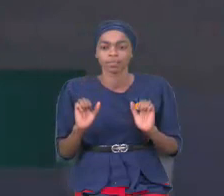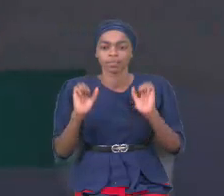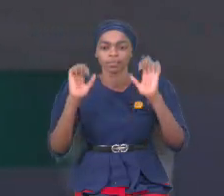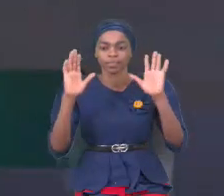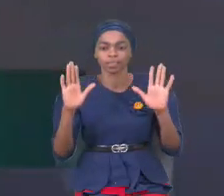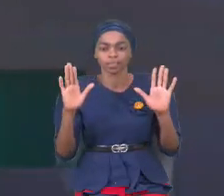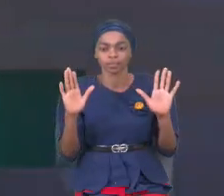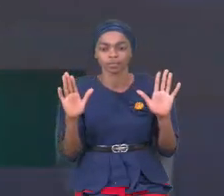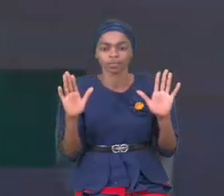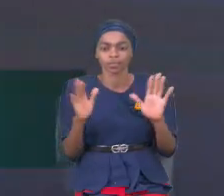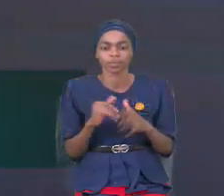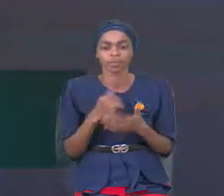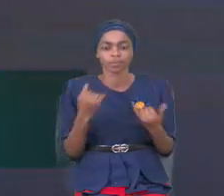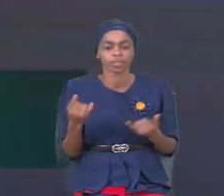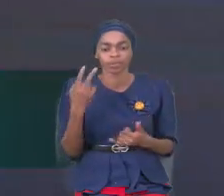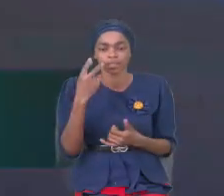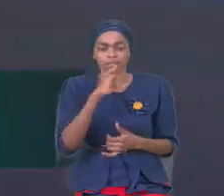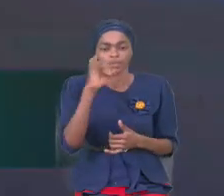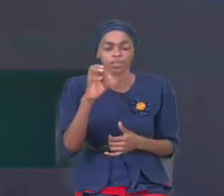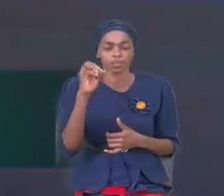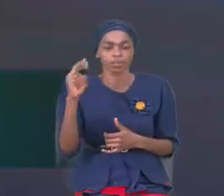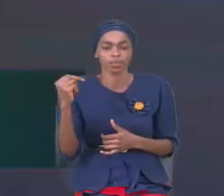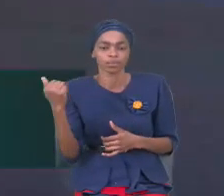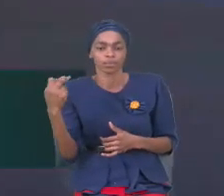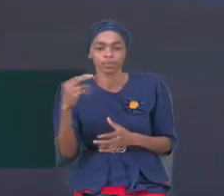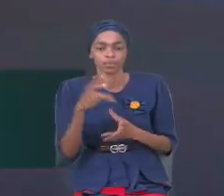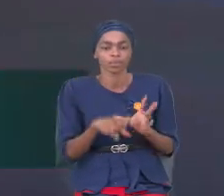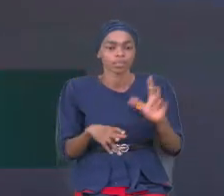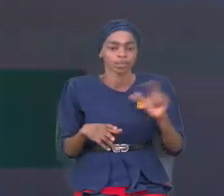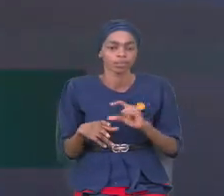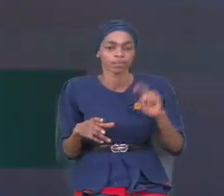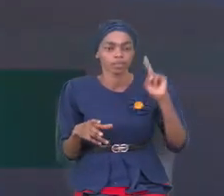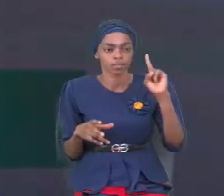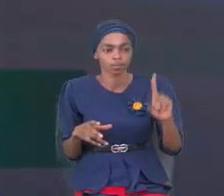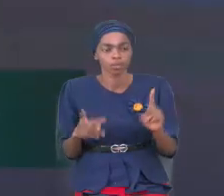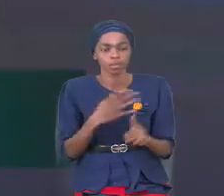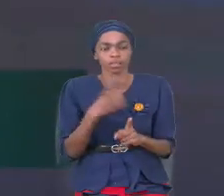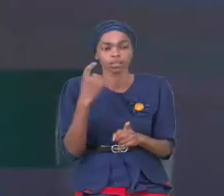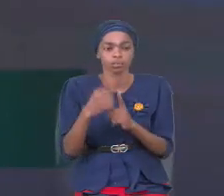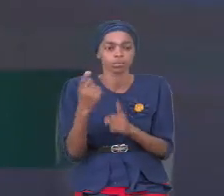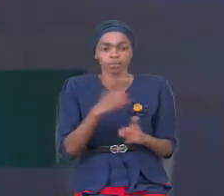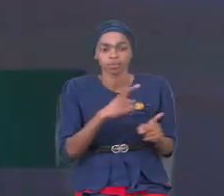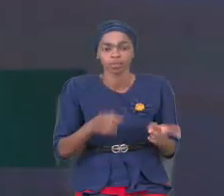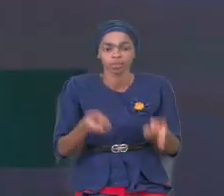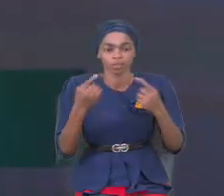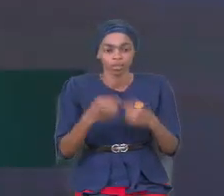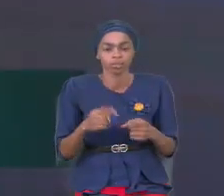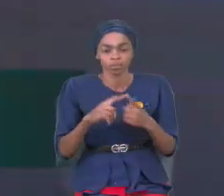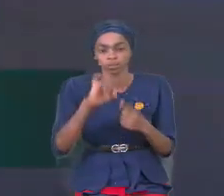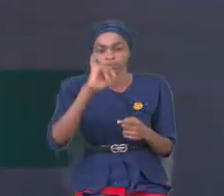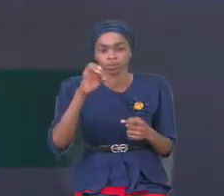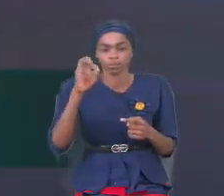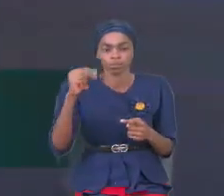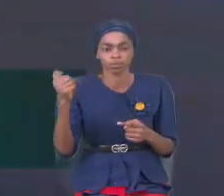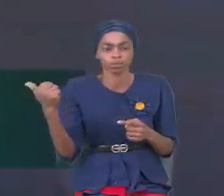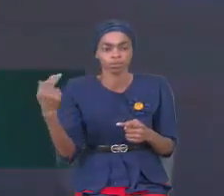verse 1. And the word of the Lord came unto Jonah the second time. What a great God that he gives you